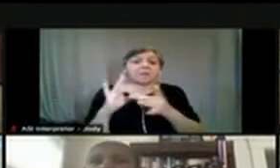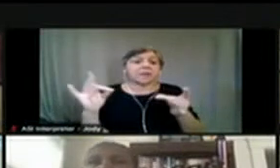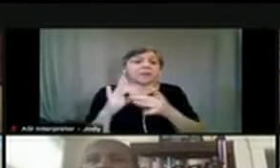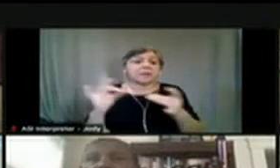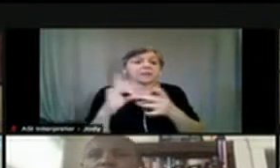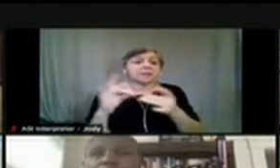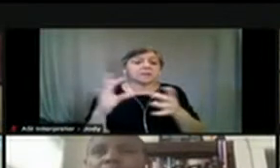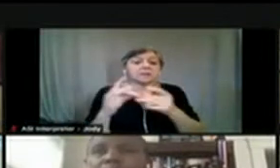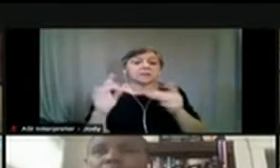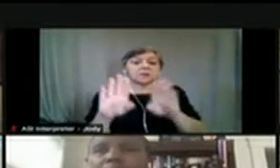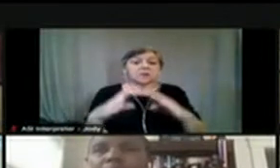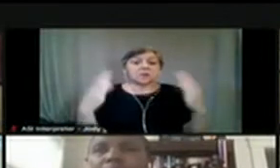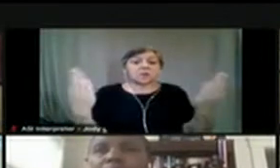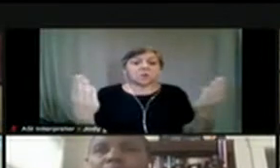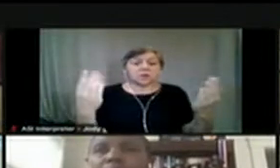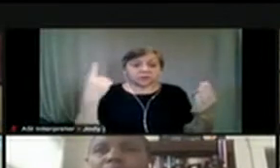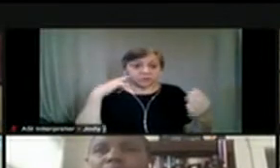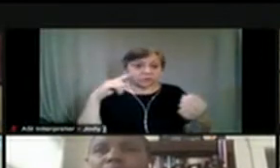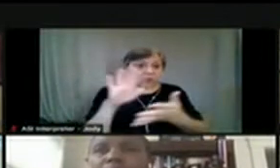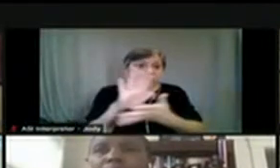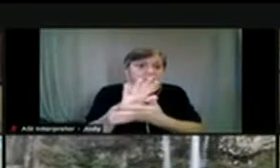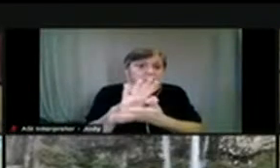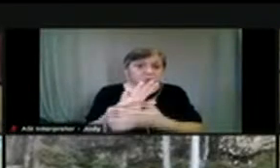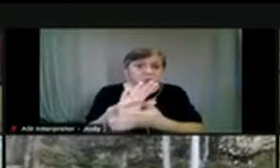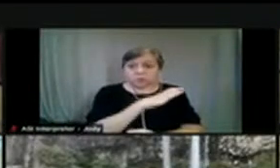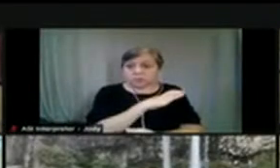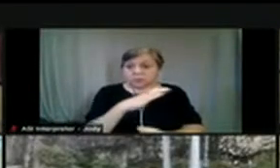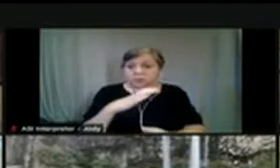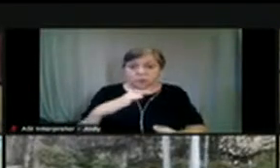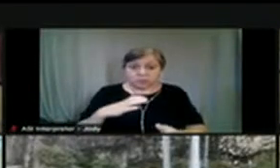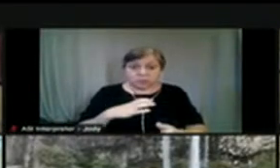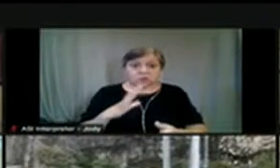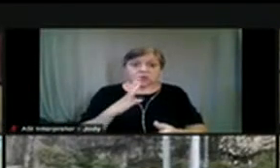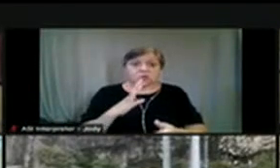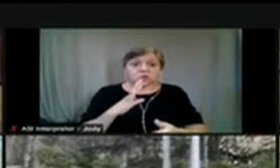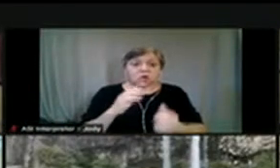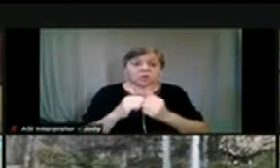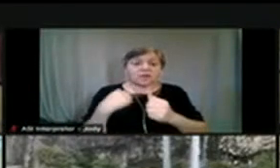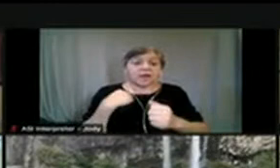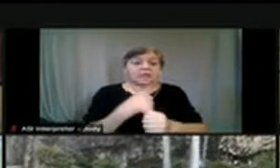the school community to address us. We only ask that you state your